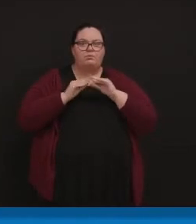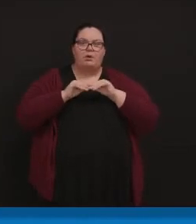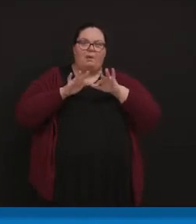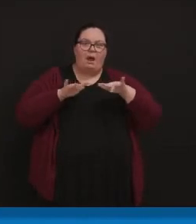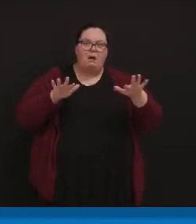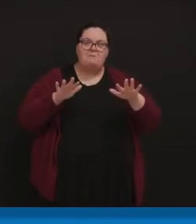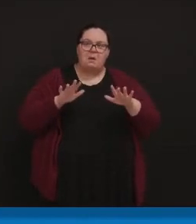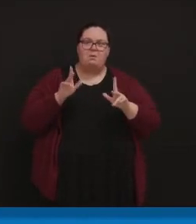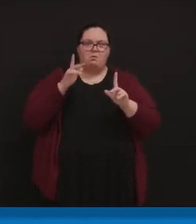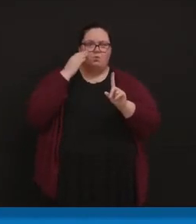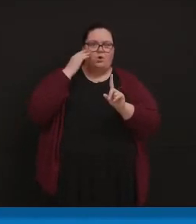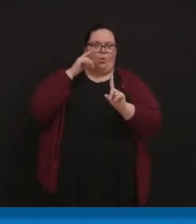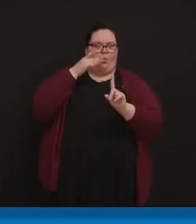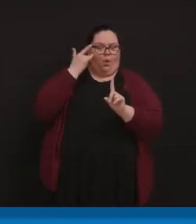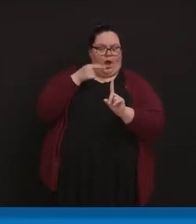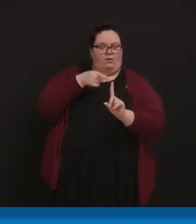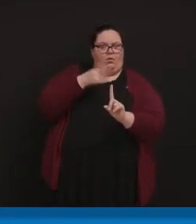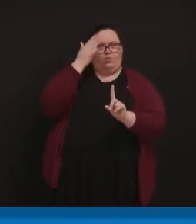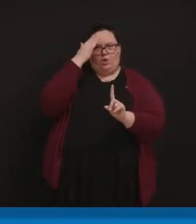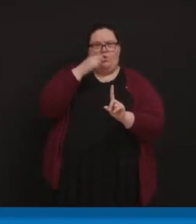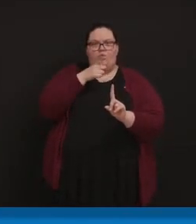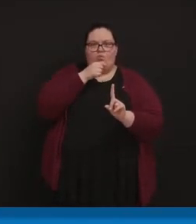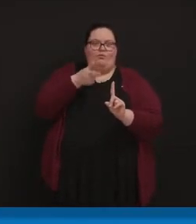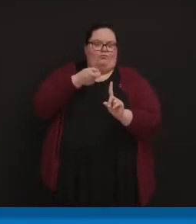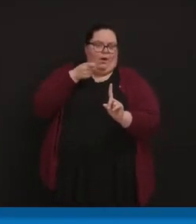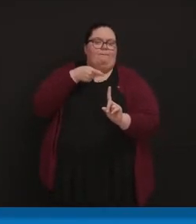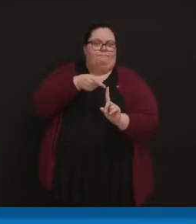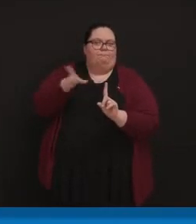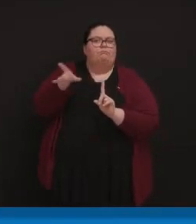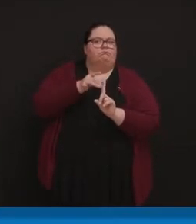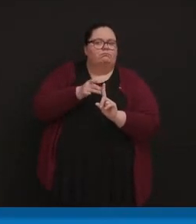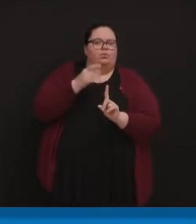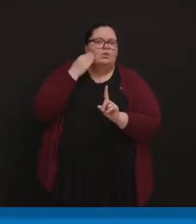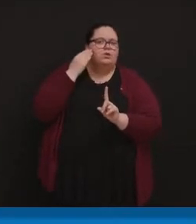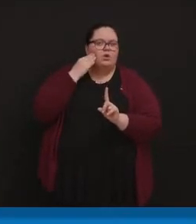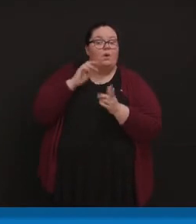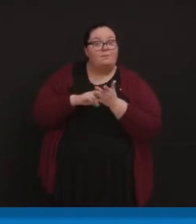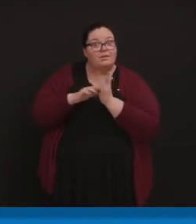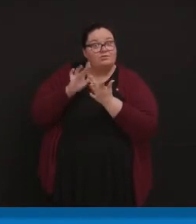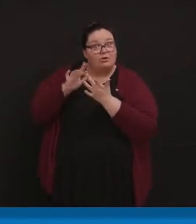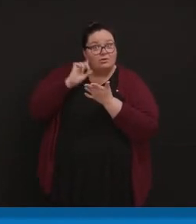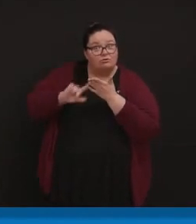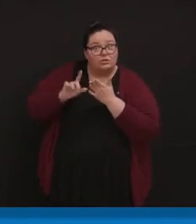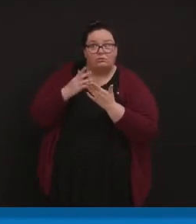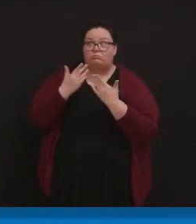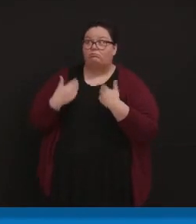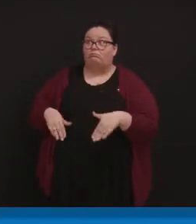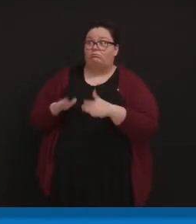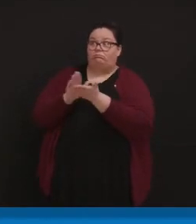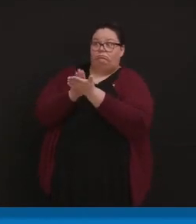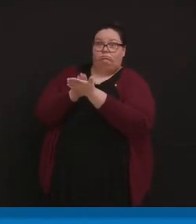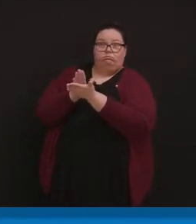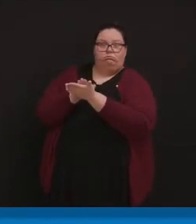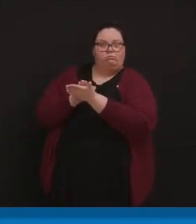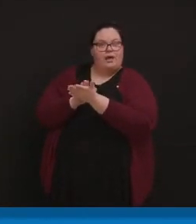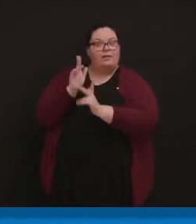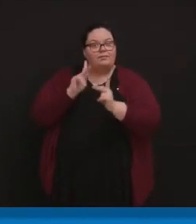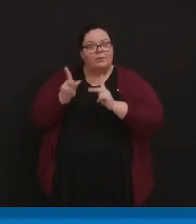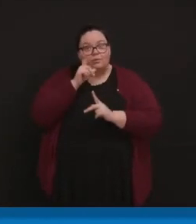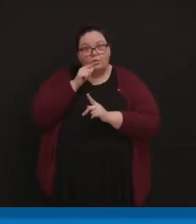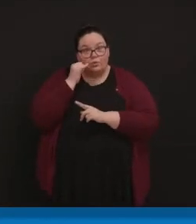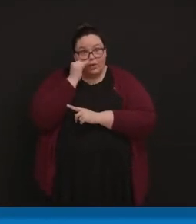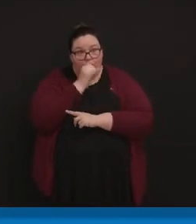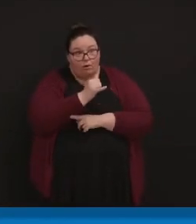they got things back under control. It's an incredible testament to their hard work and dedication and to the honesty and participation of